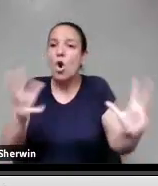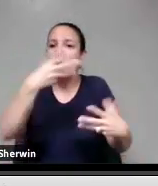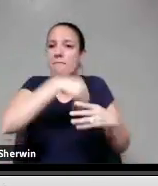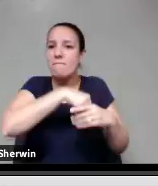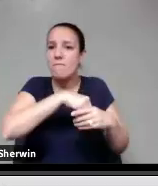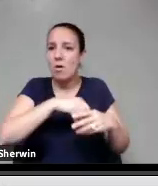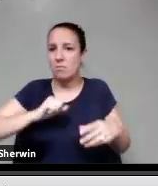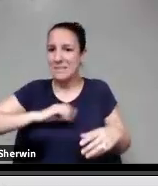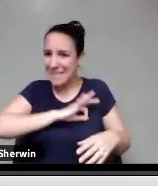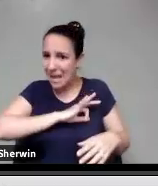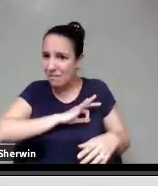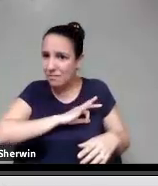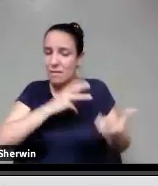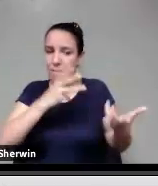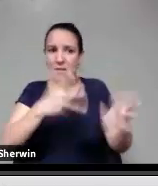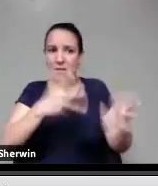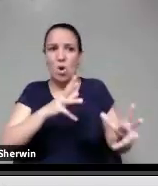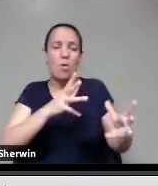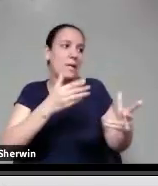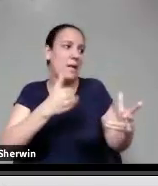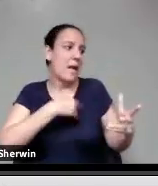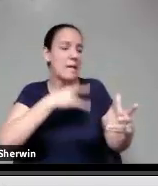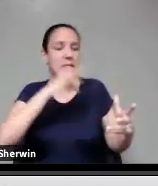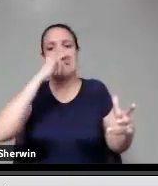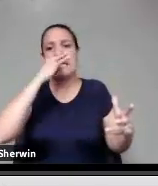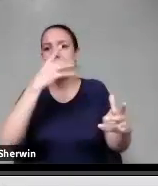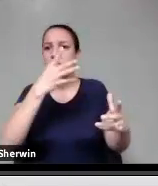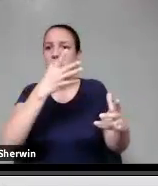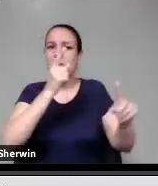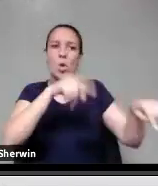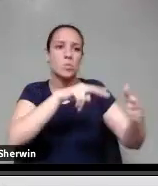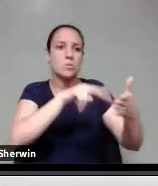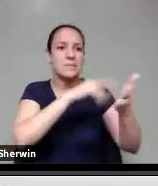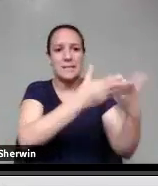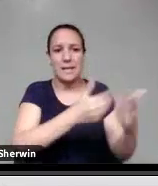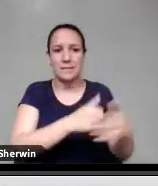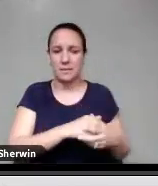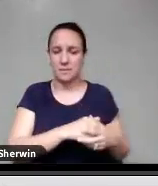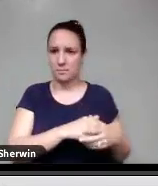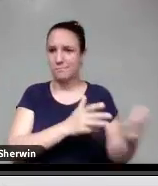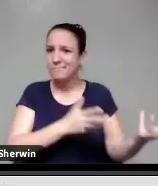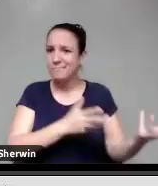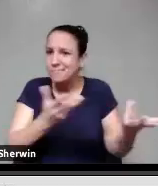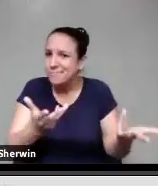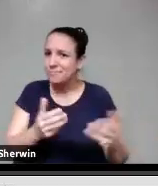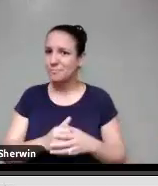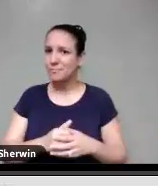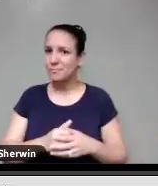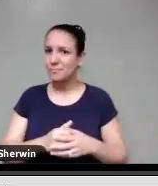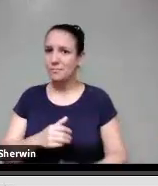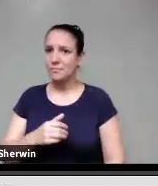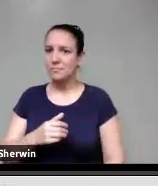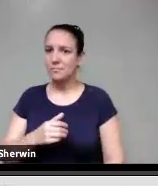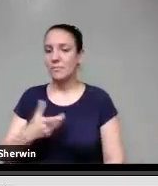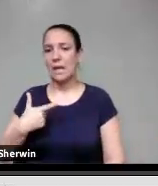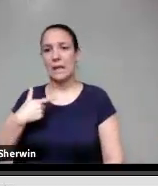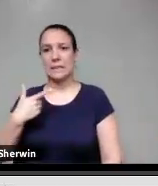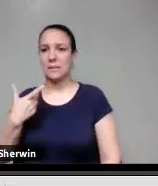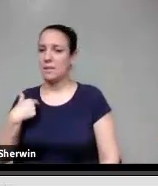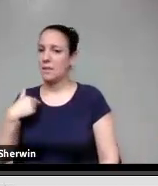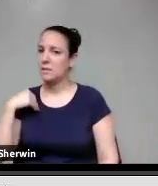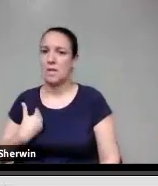soccer, and you could make a tie-in that way. Mature individuals. I get tired of calling them the elderly because every year